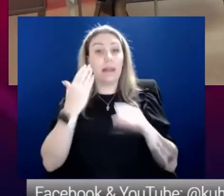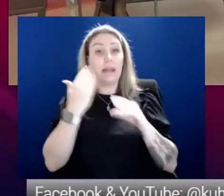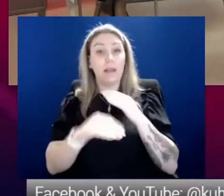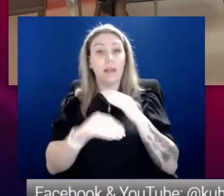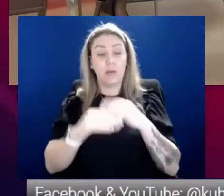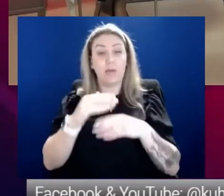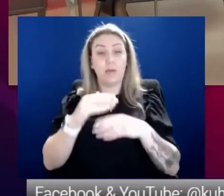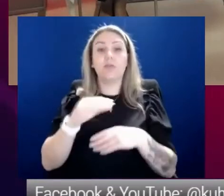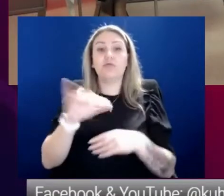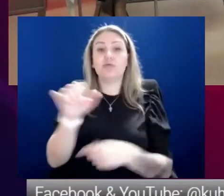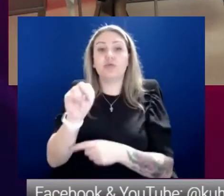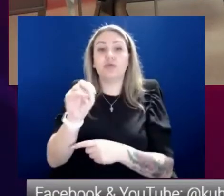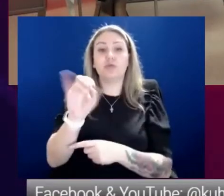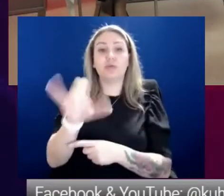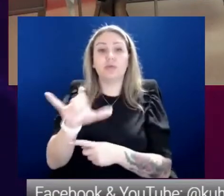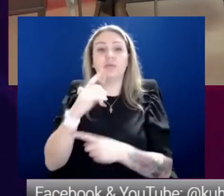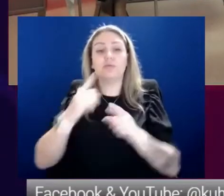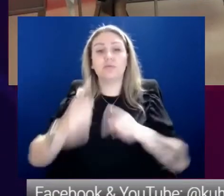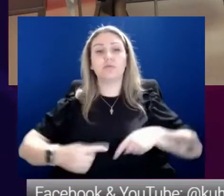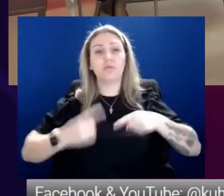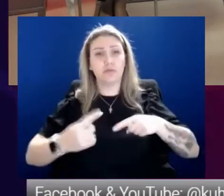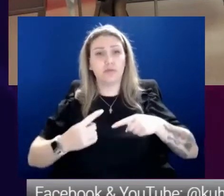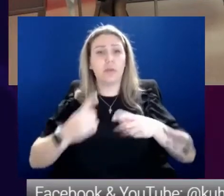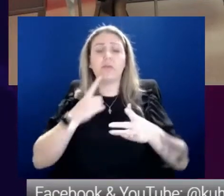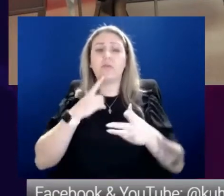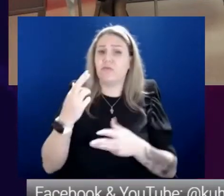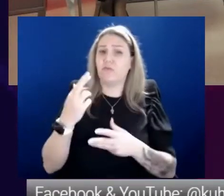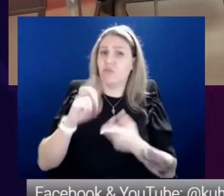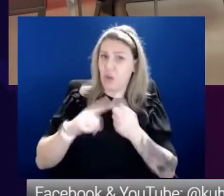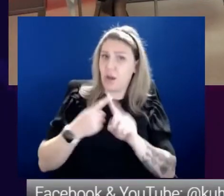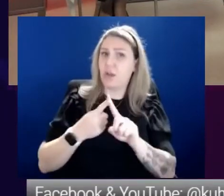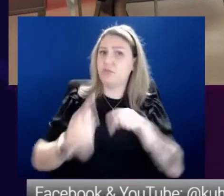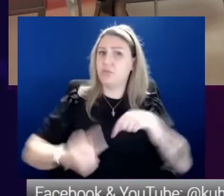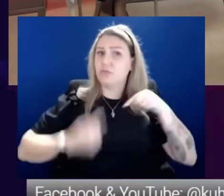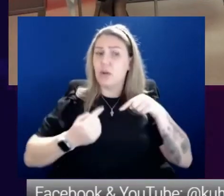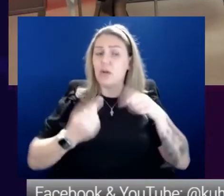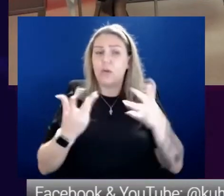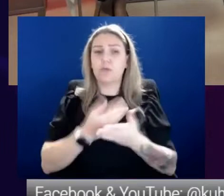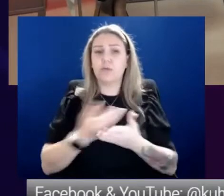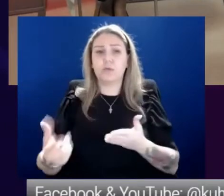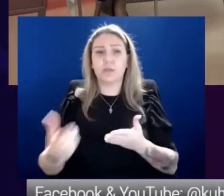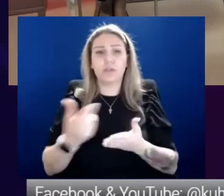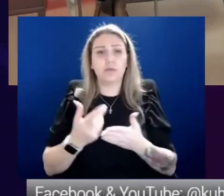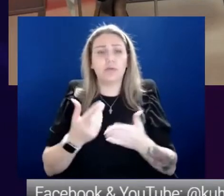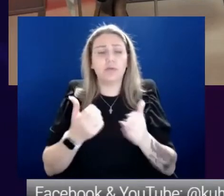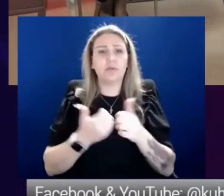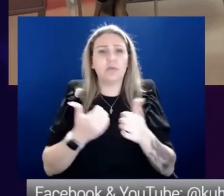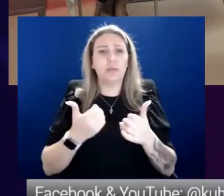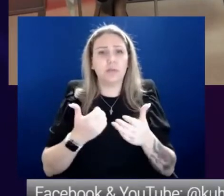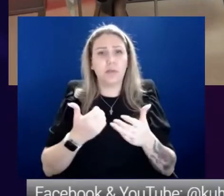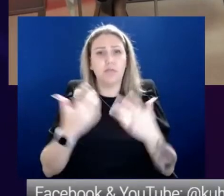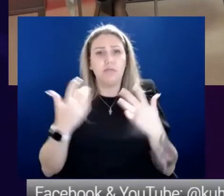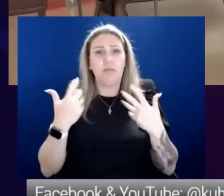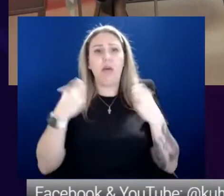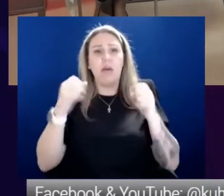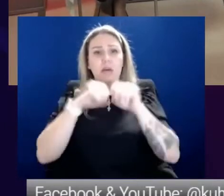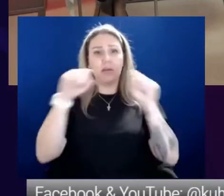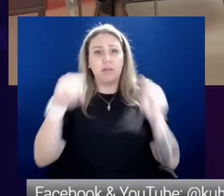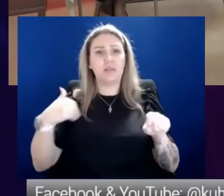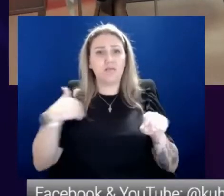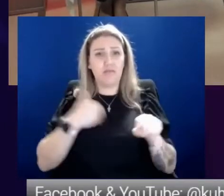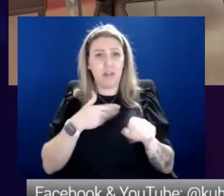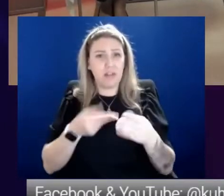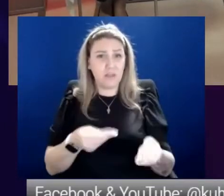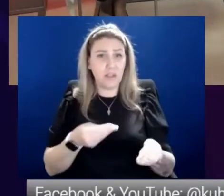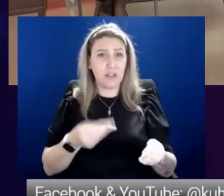friend who's struggling with breastfeeding. What resources are available to her at the health system? So I'm going to take this to you, Sally. Does she need to be a patient